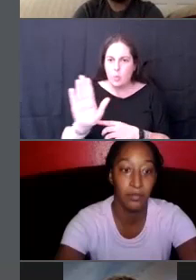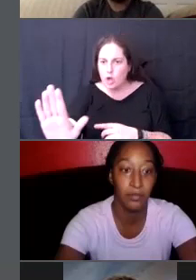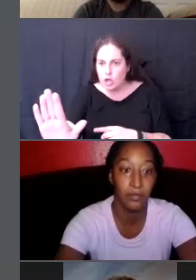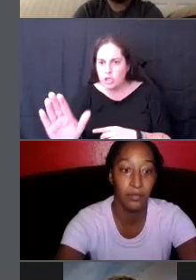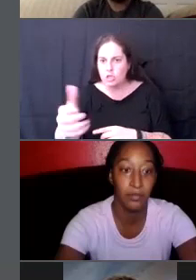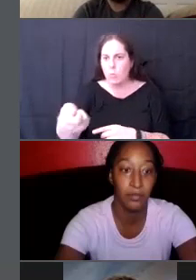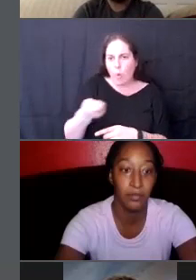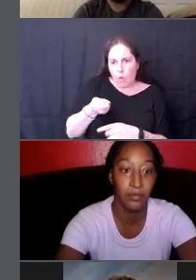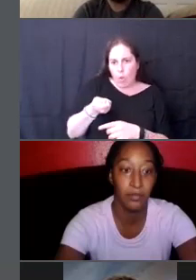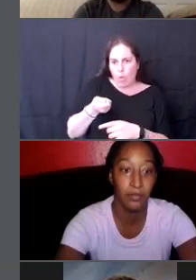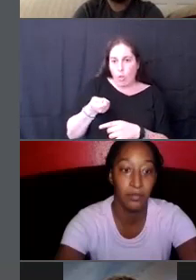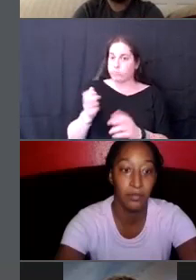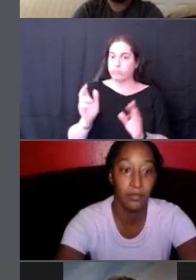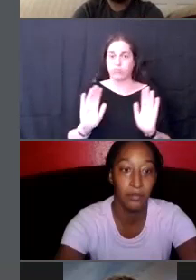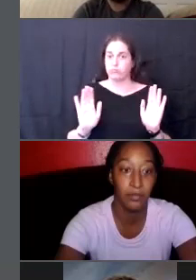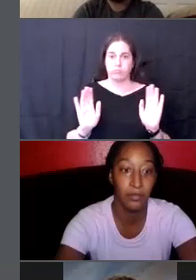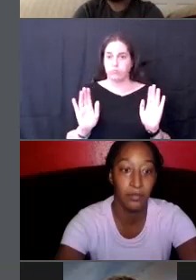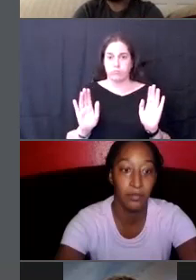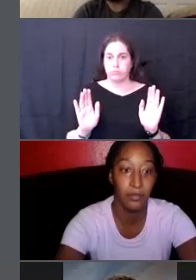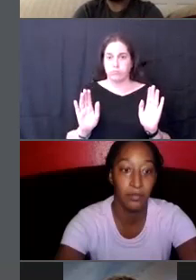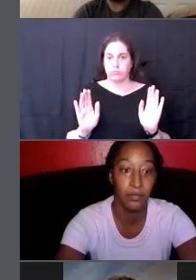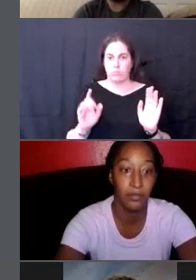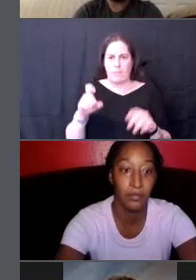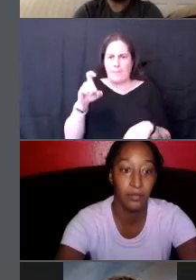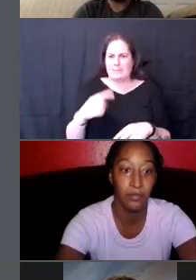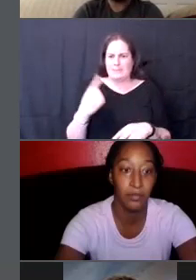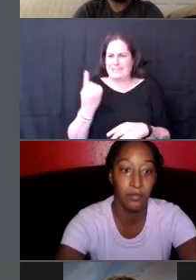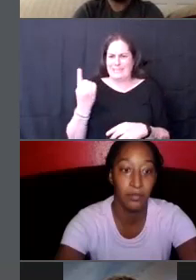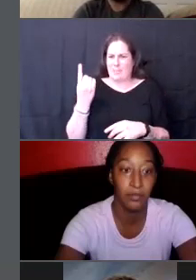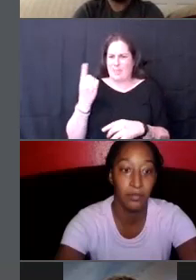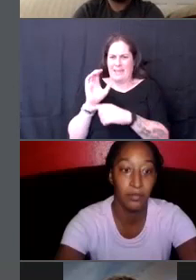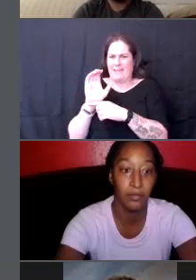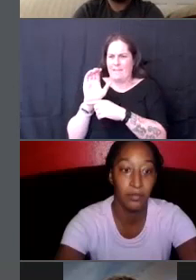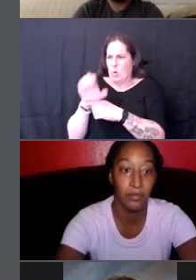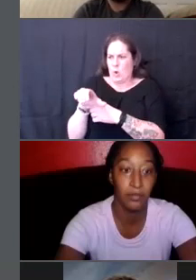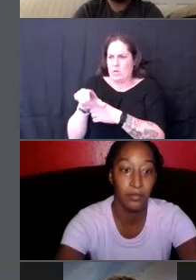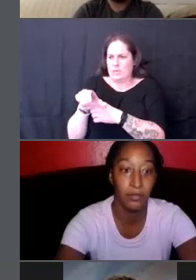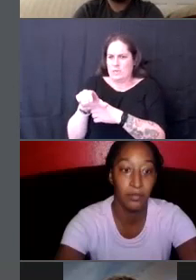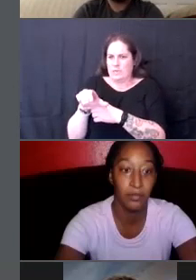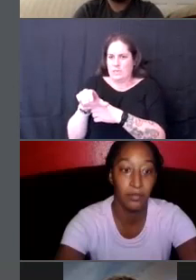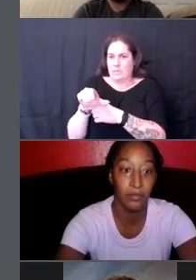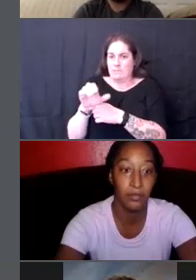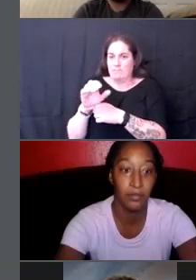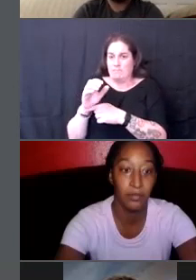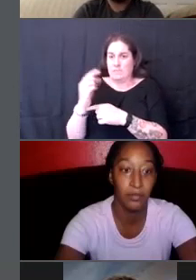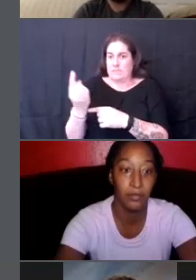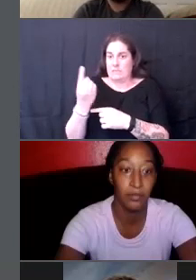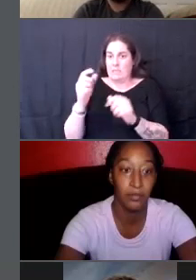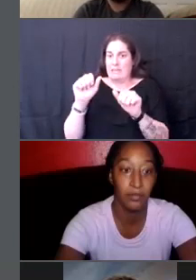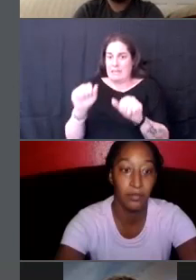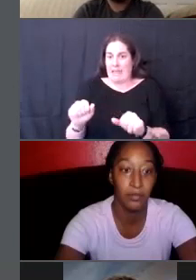apple. So this is some kind of force where objects can accelerate because of